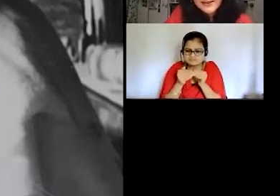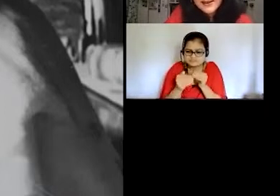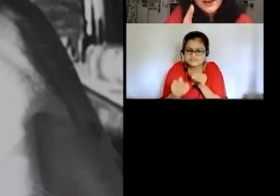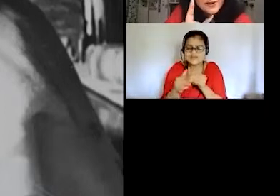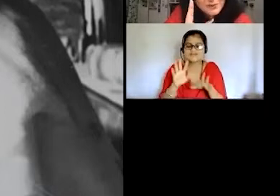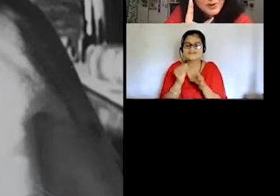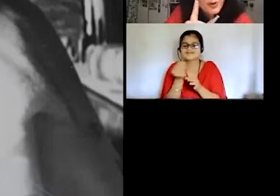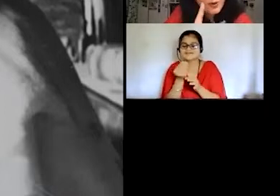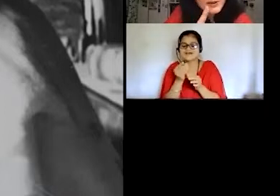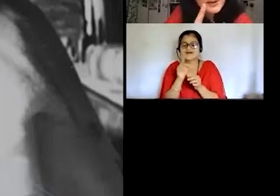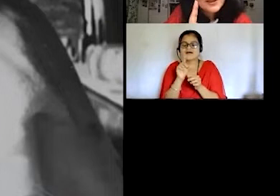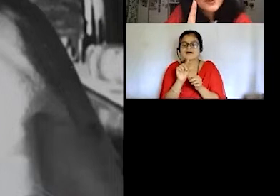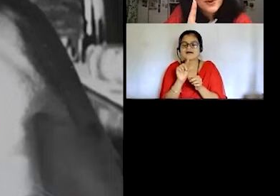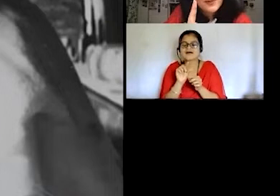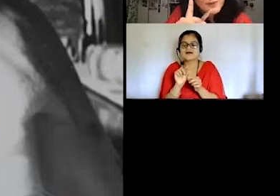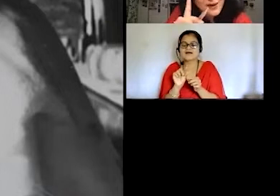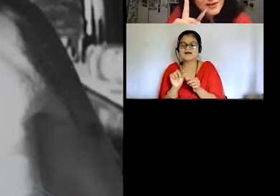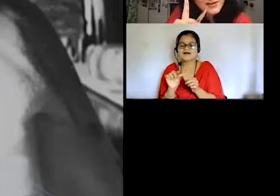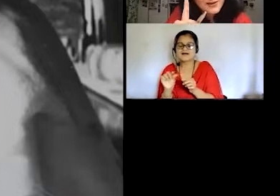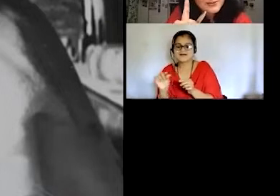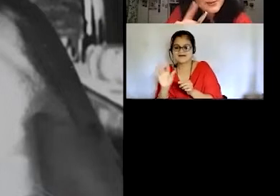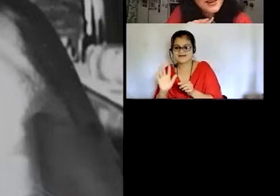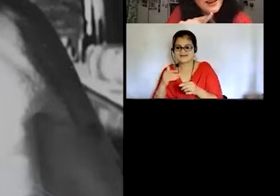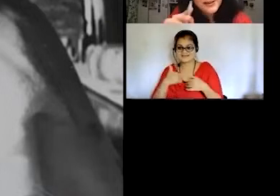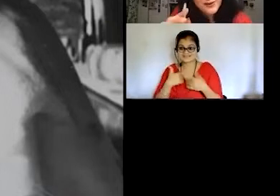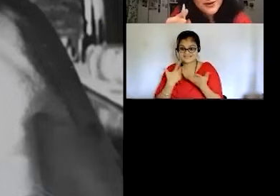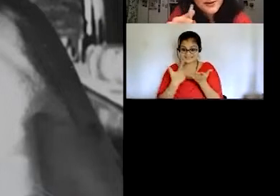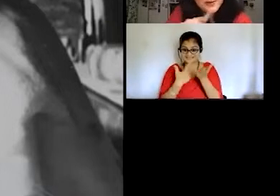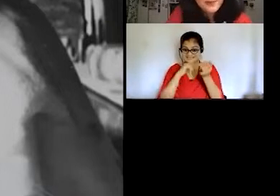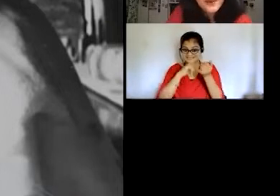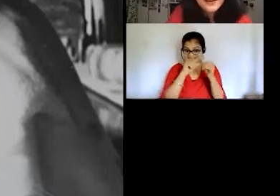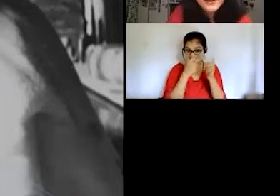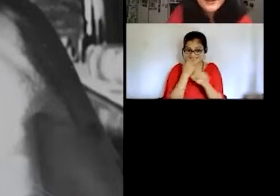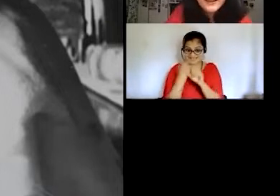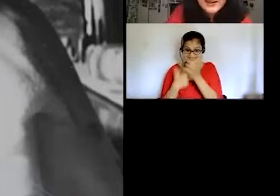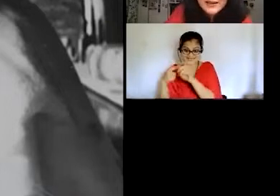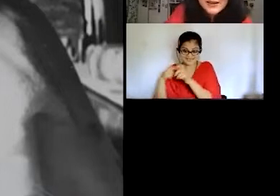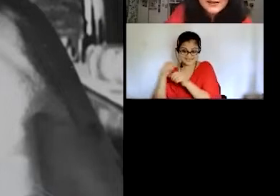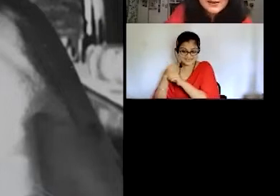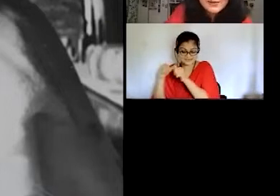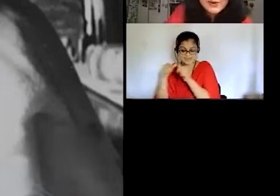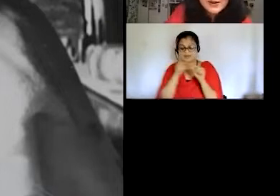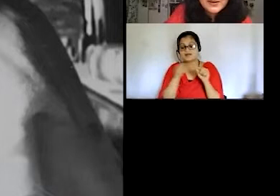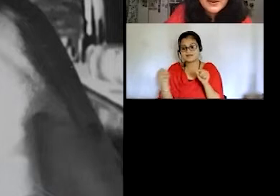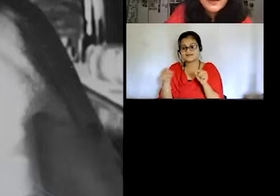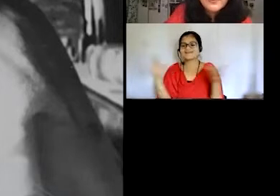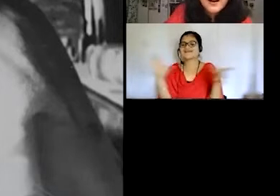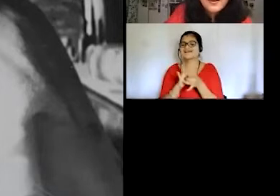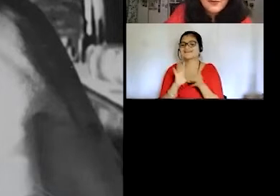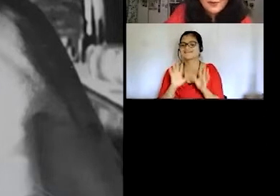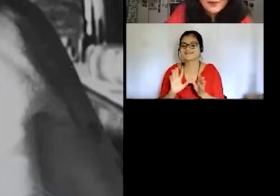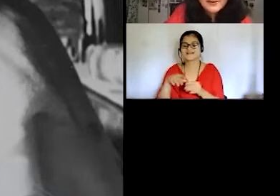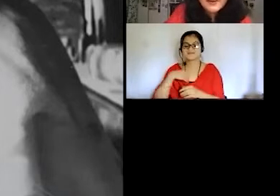silences. Remember, all this is from our sargam and the octave. In Indian classical music, a